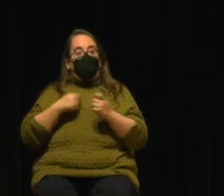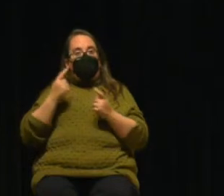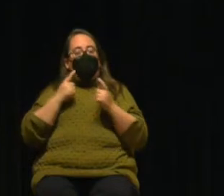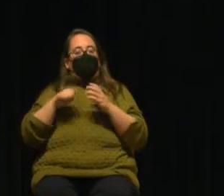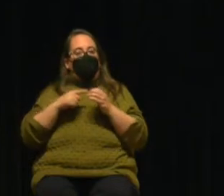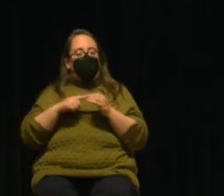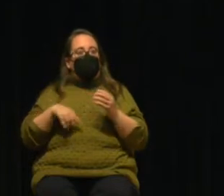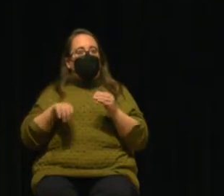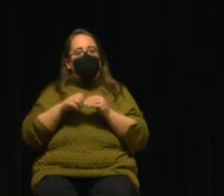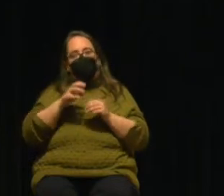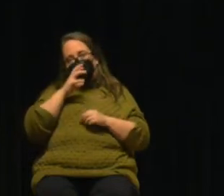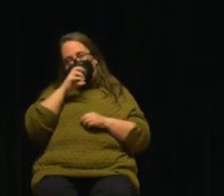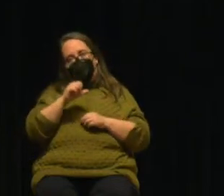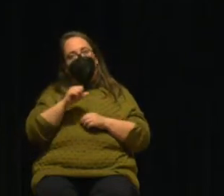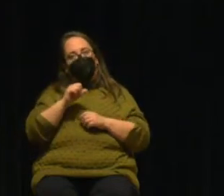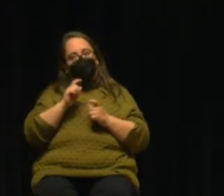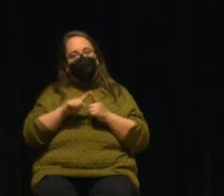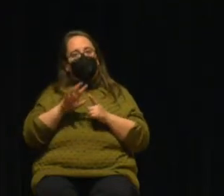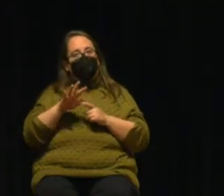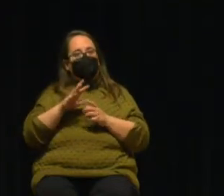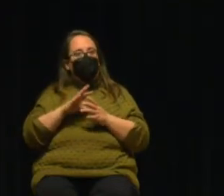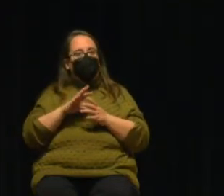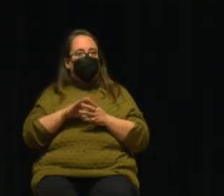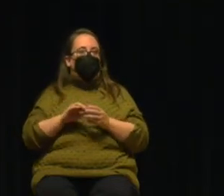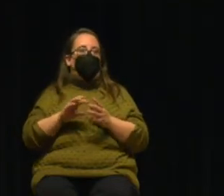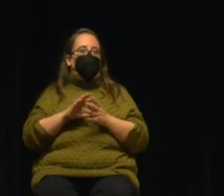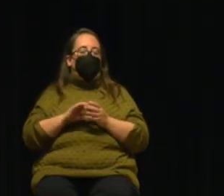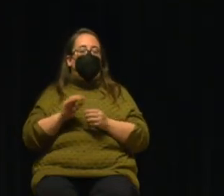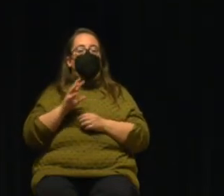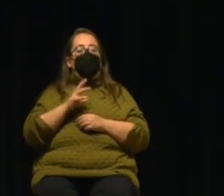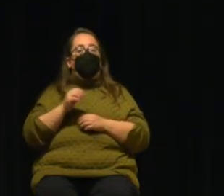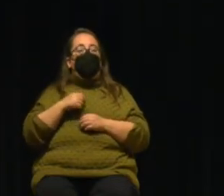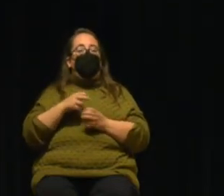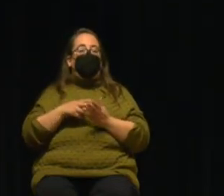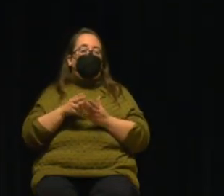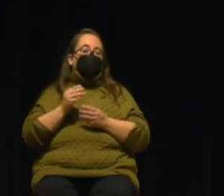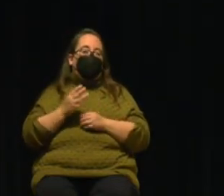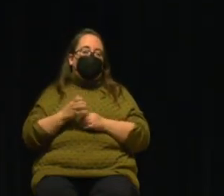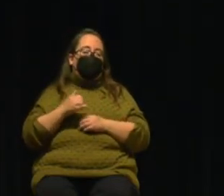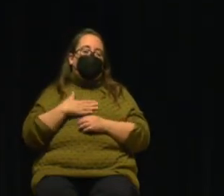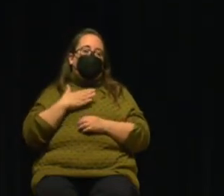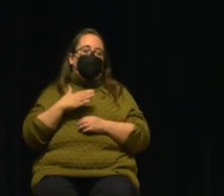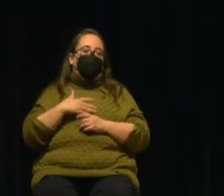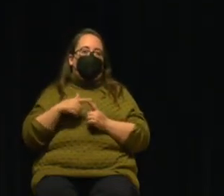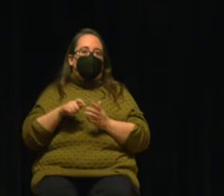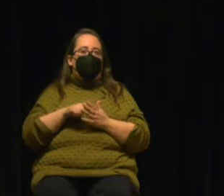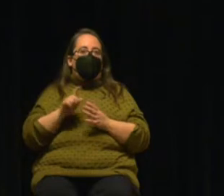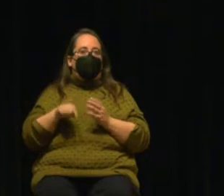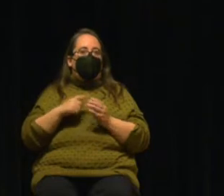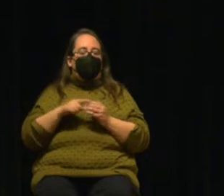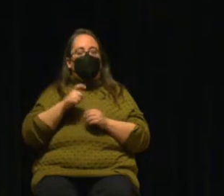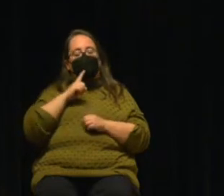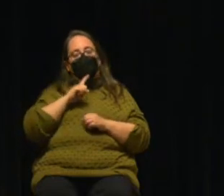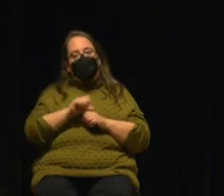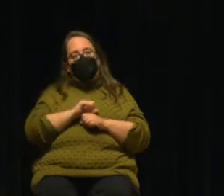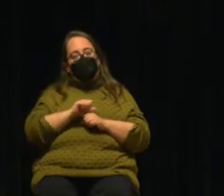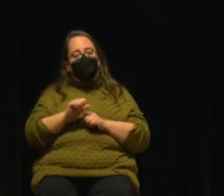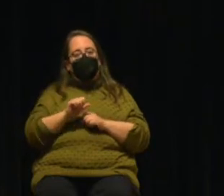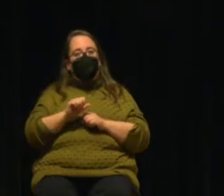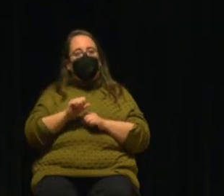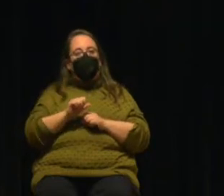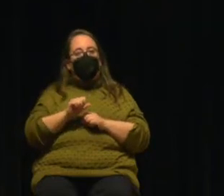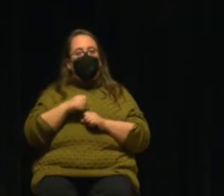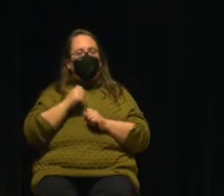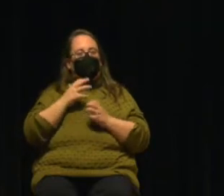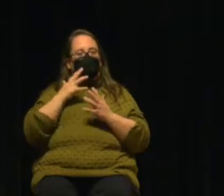it, the more drawn in I was to his story. And I can honestly say it was a joy to write about him. I mean, it really, I was